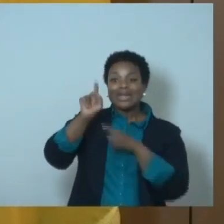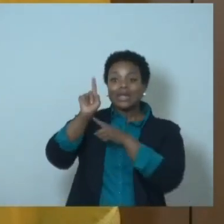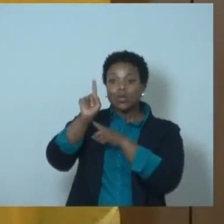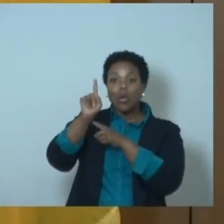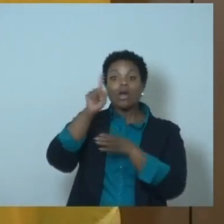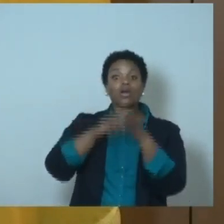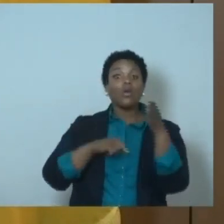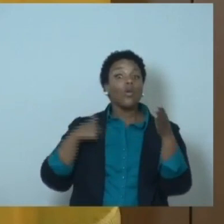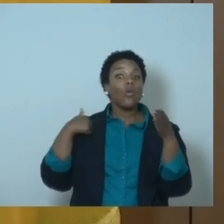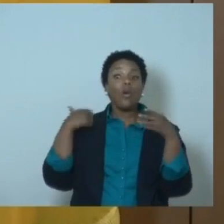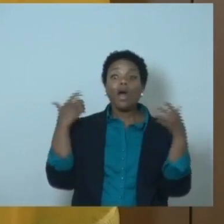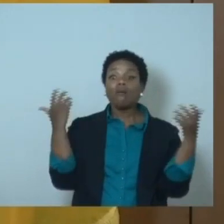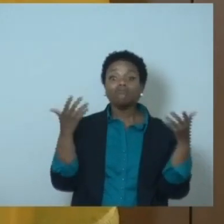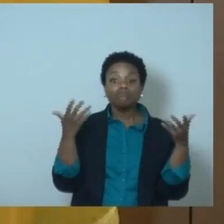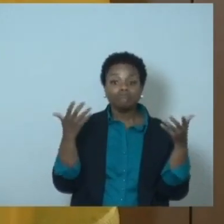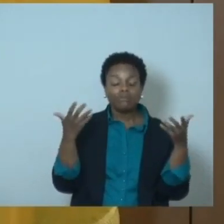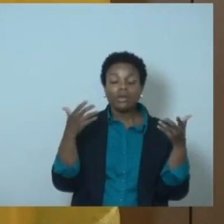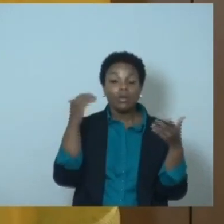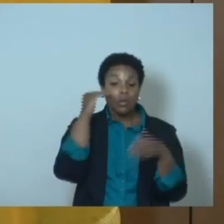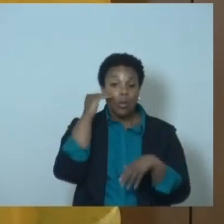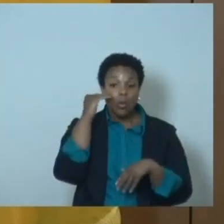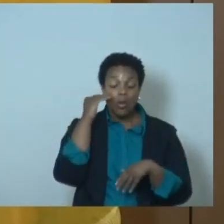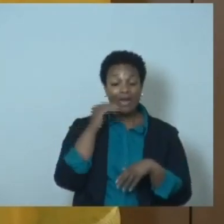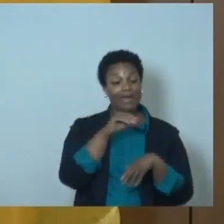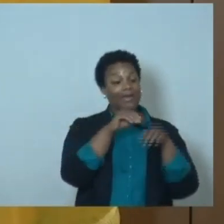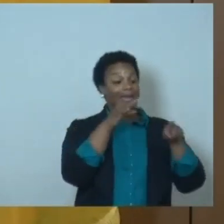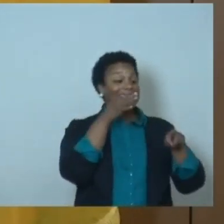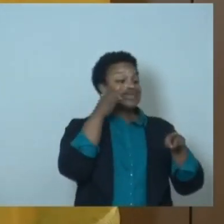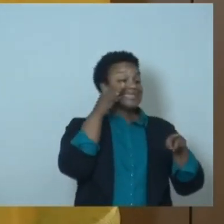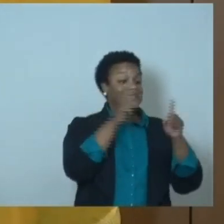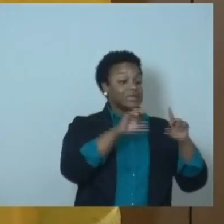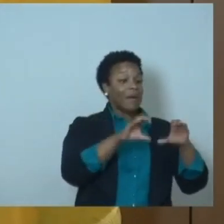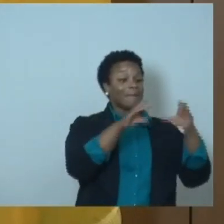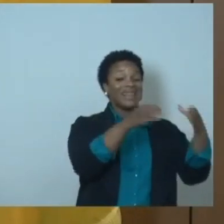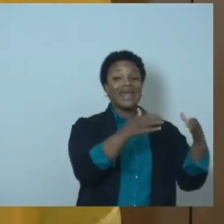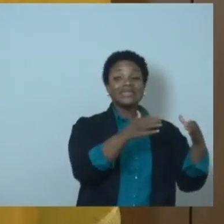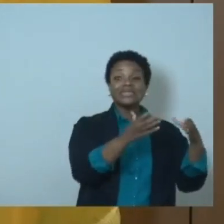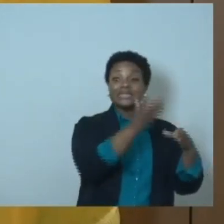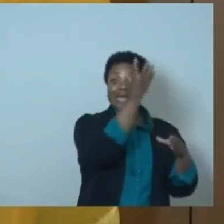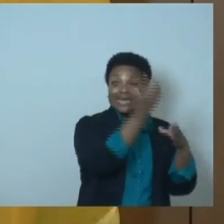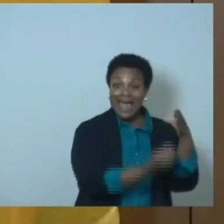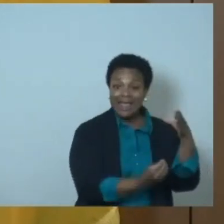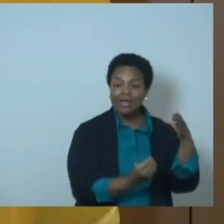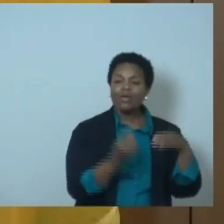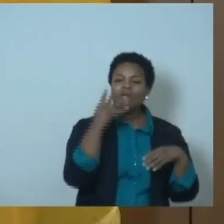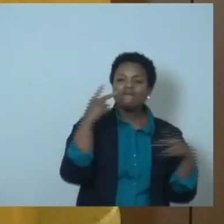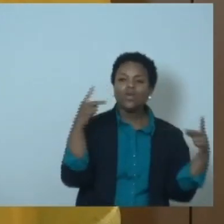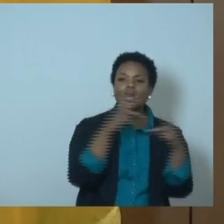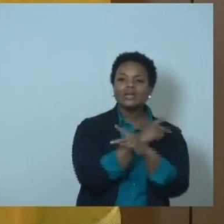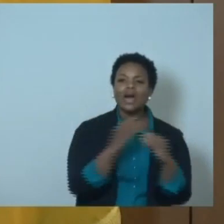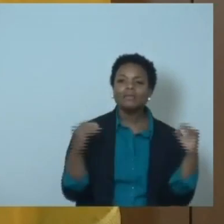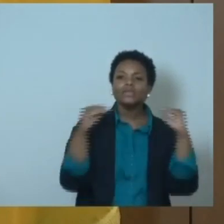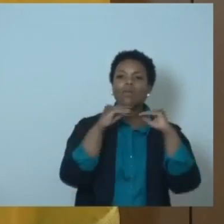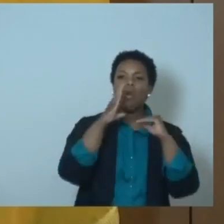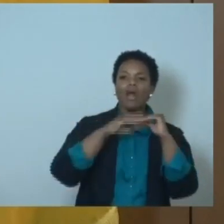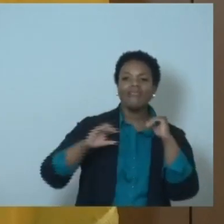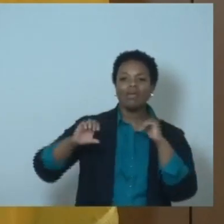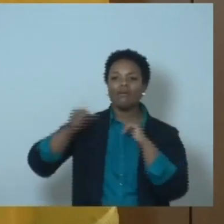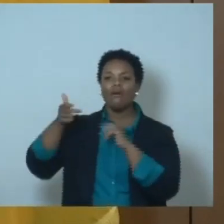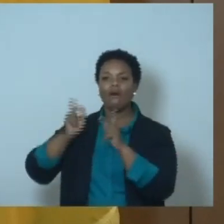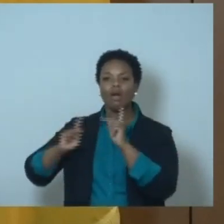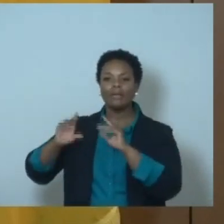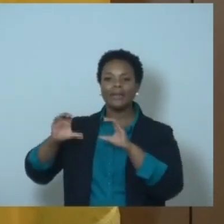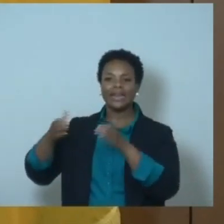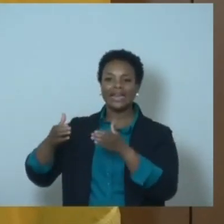times higher mortality rate than other populations. So I've been really worried that we're going to learn that